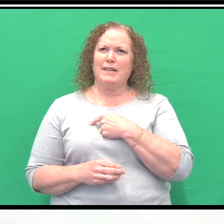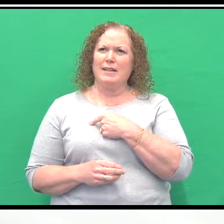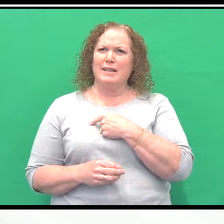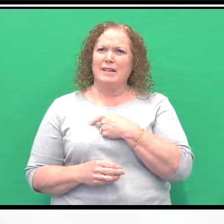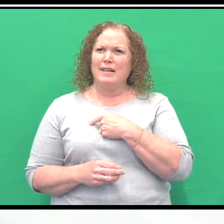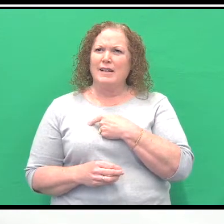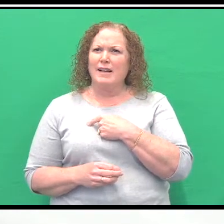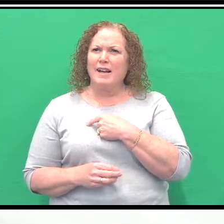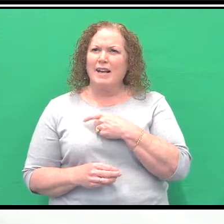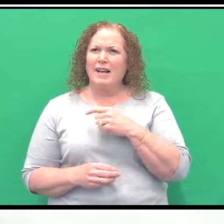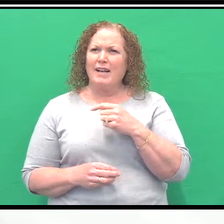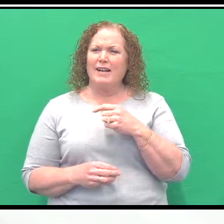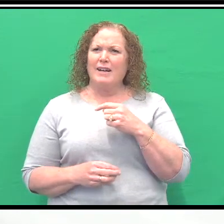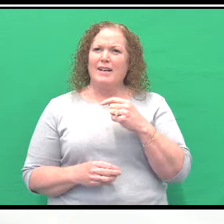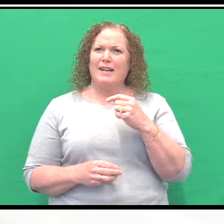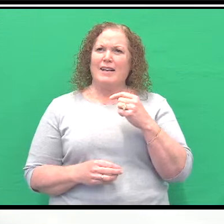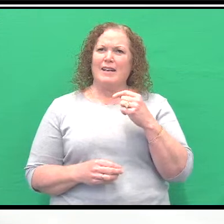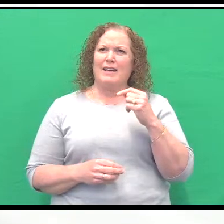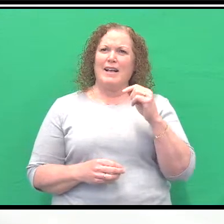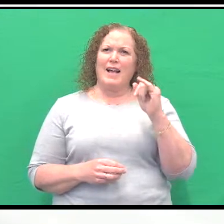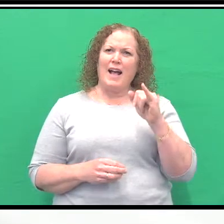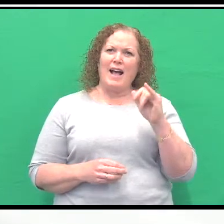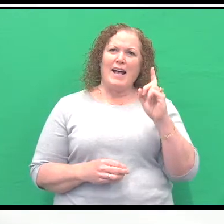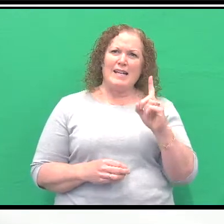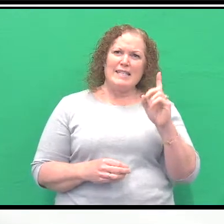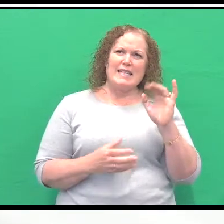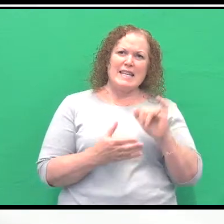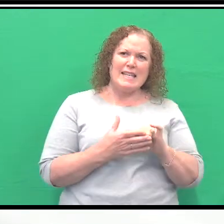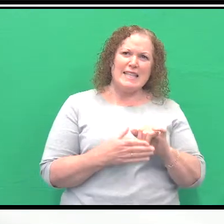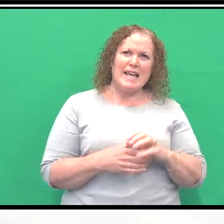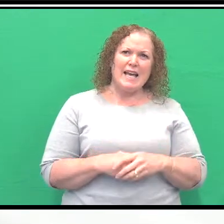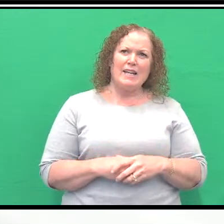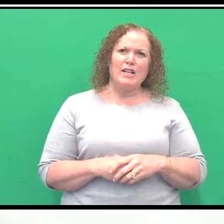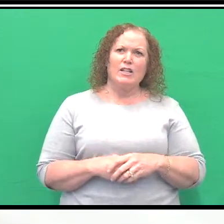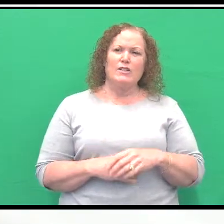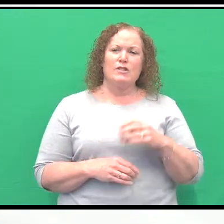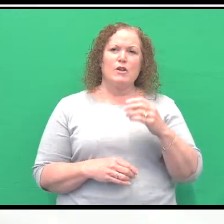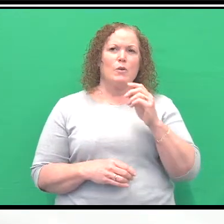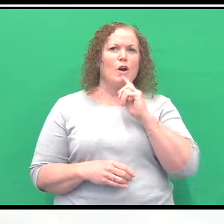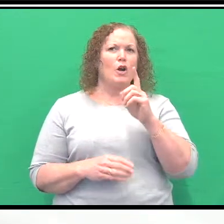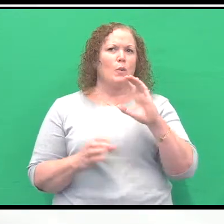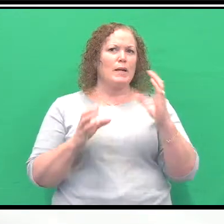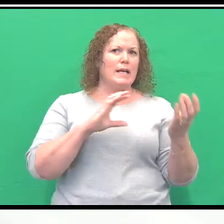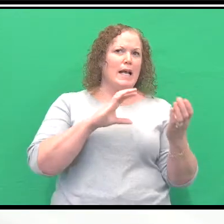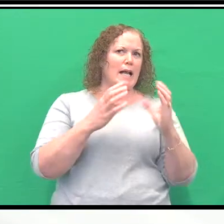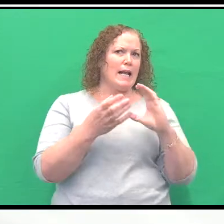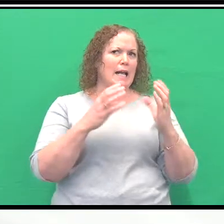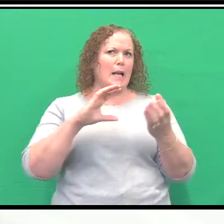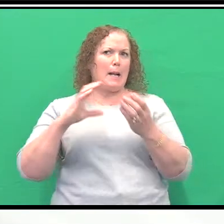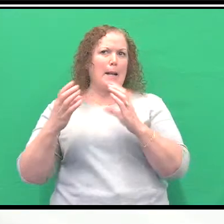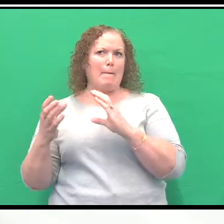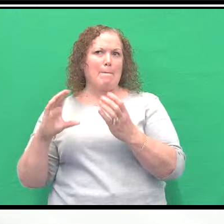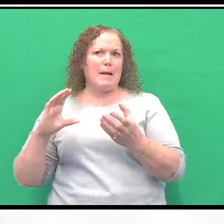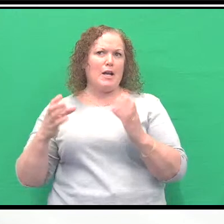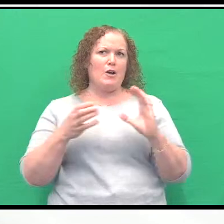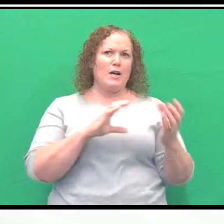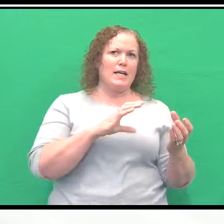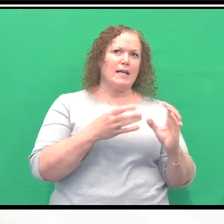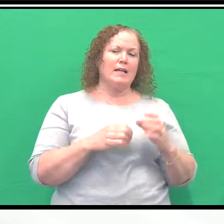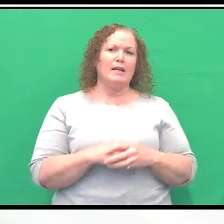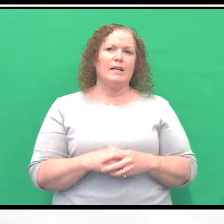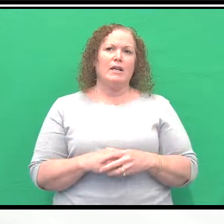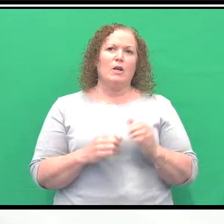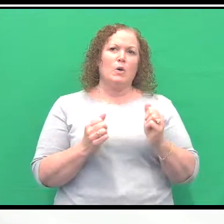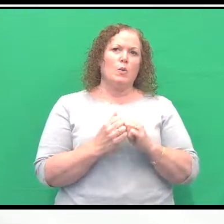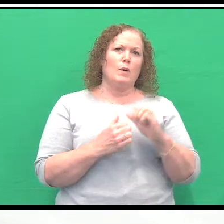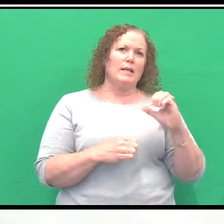except yours. Looking at it that way, comparing ourselves to the benchmarks out there, and